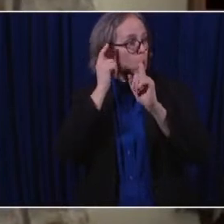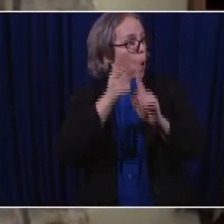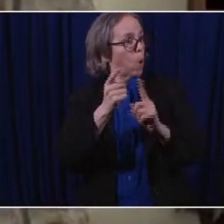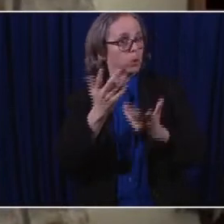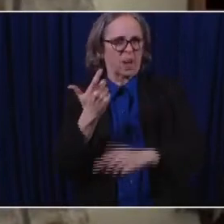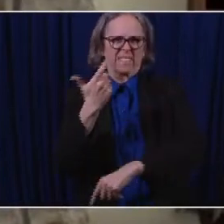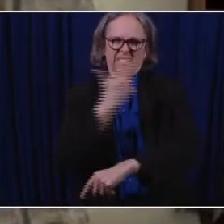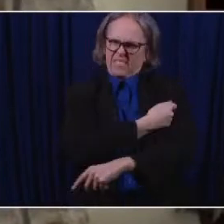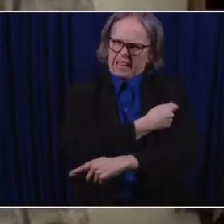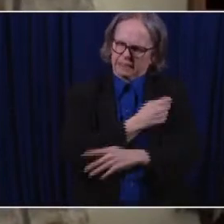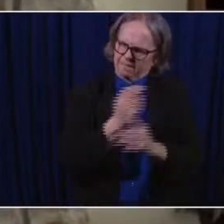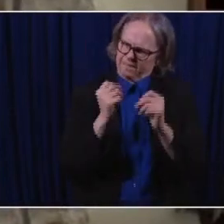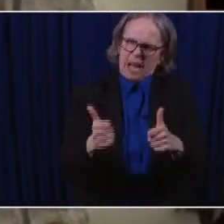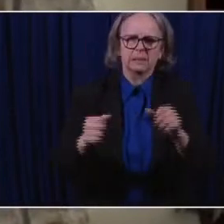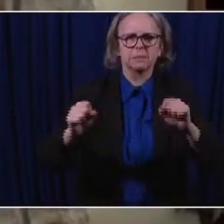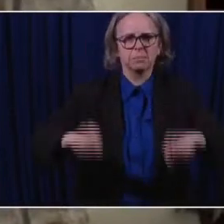it.